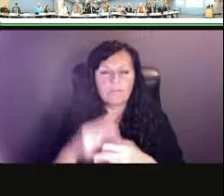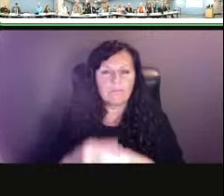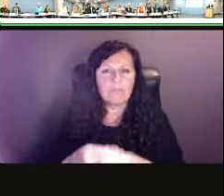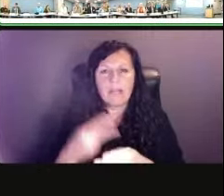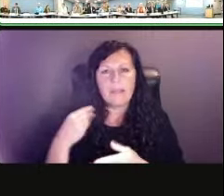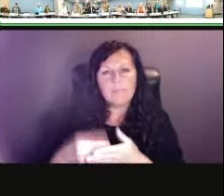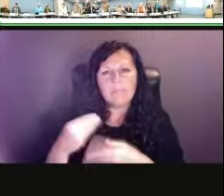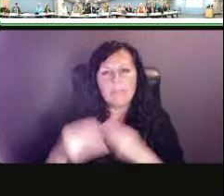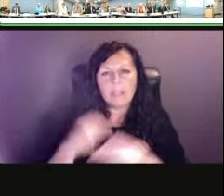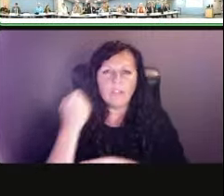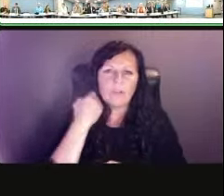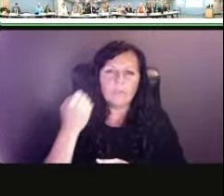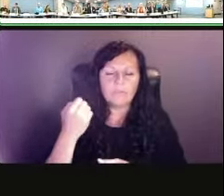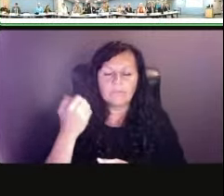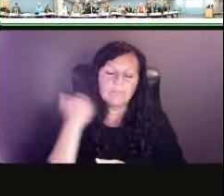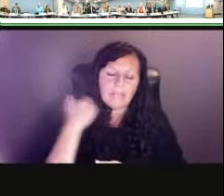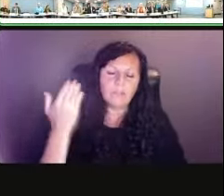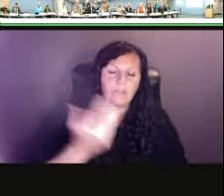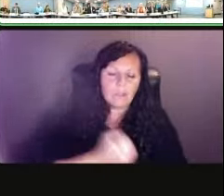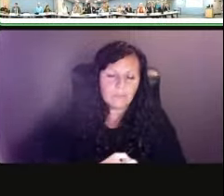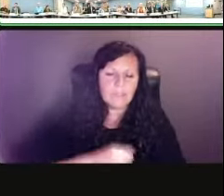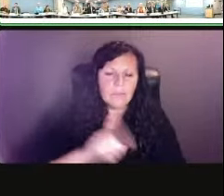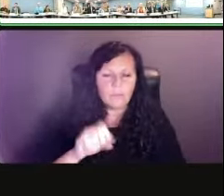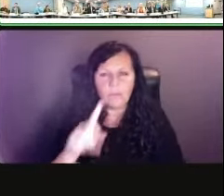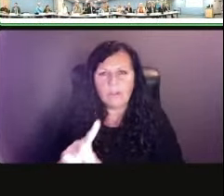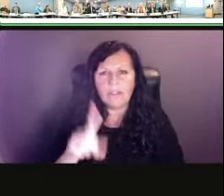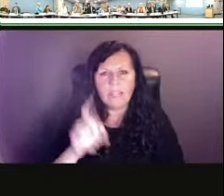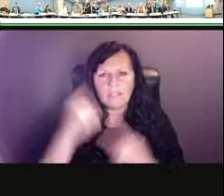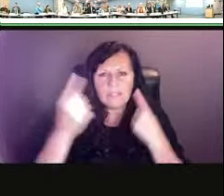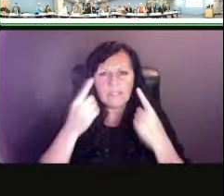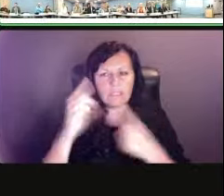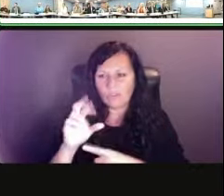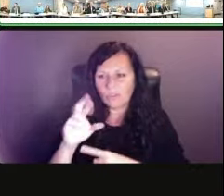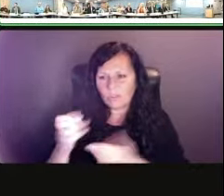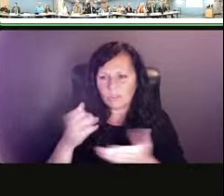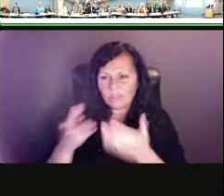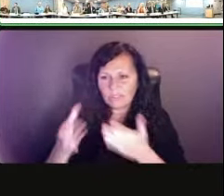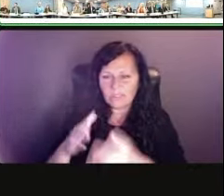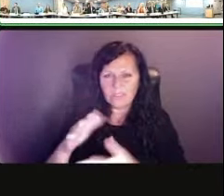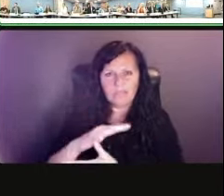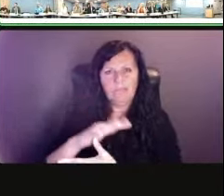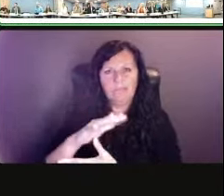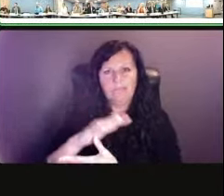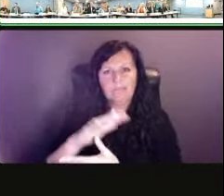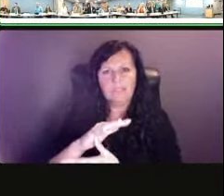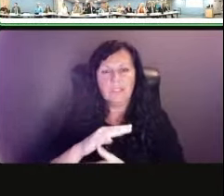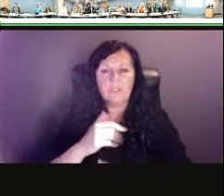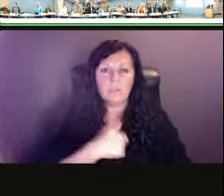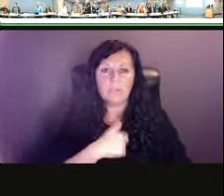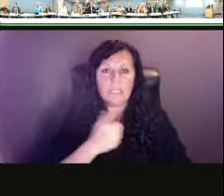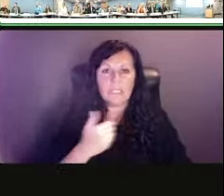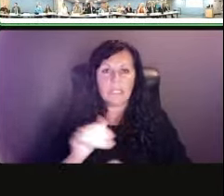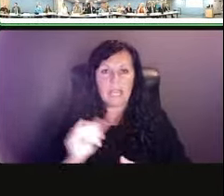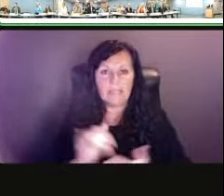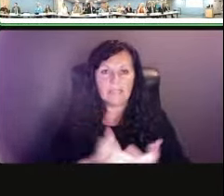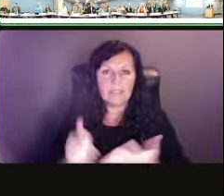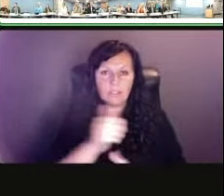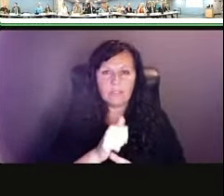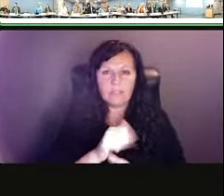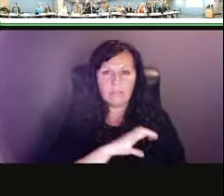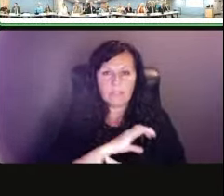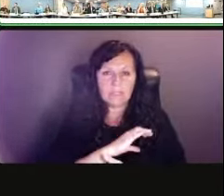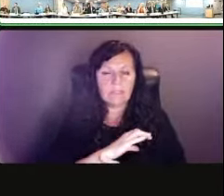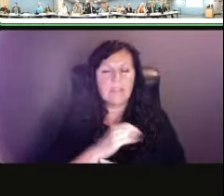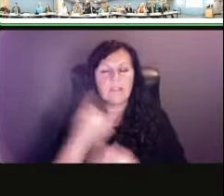your core services. I have to make sure, the biggest responsibility I have as chief of police, I think of it two parts. Number one,